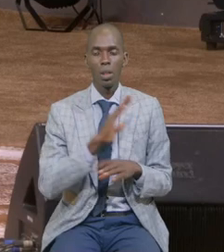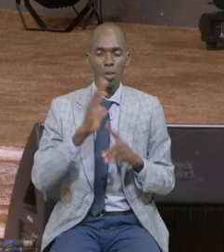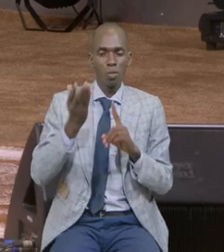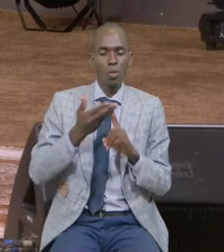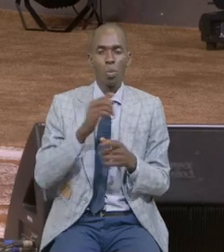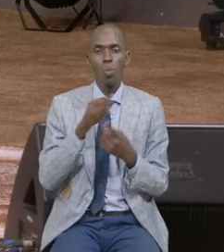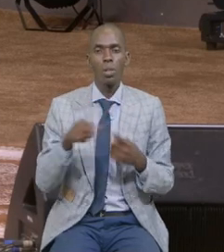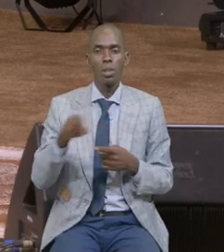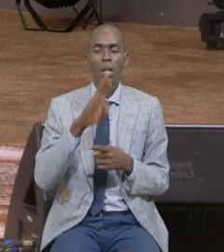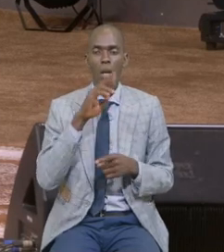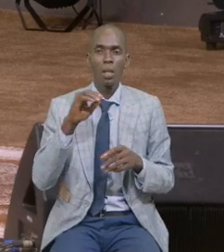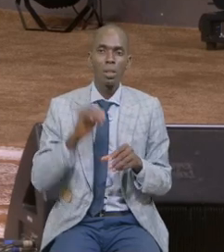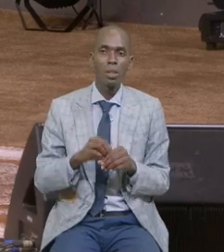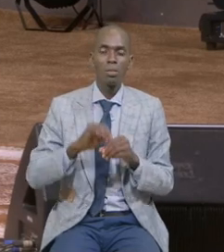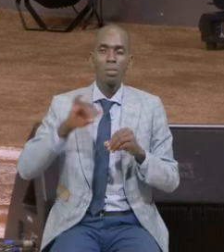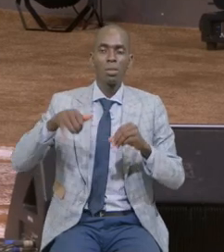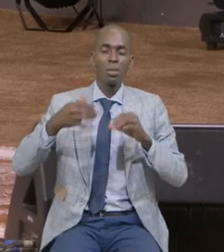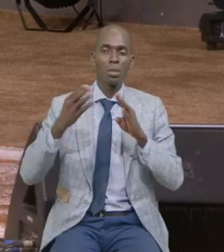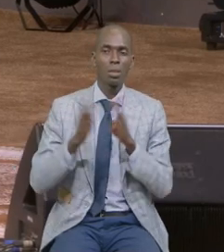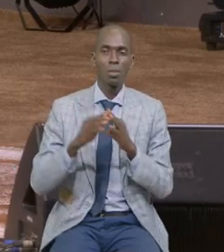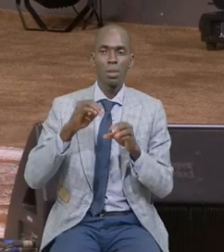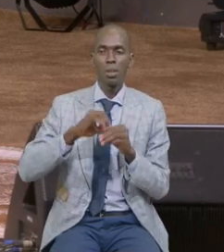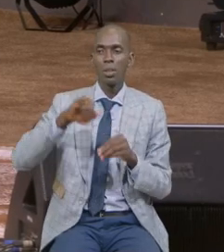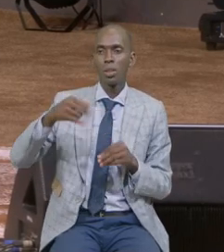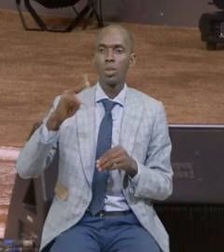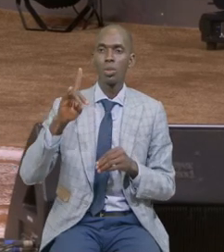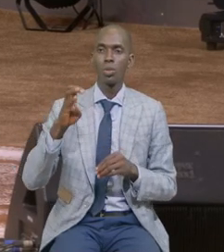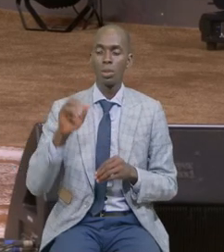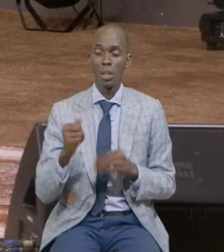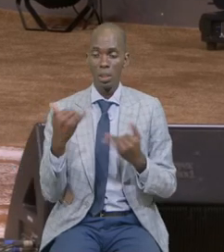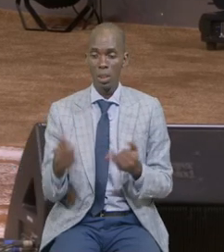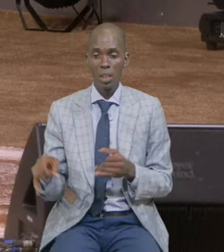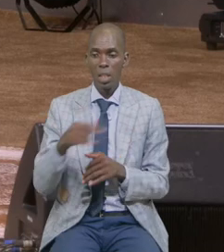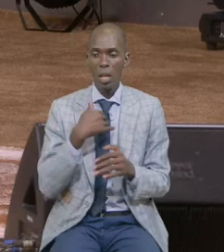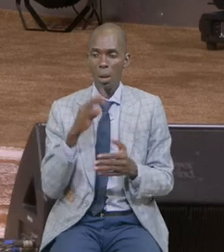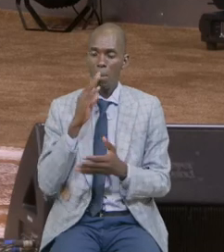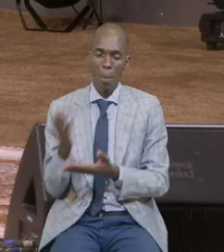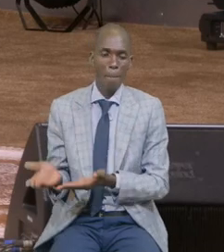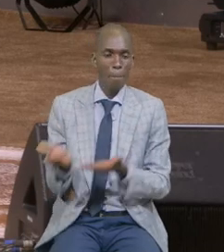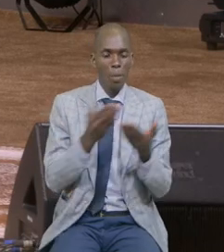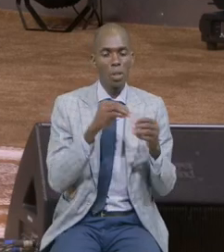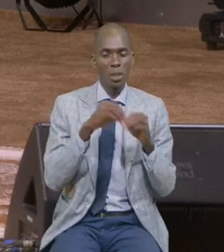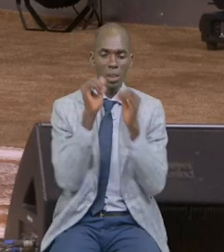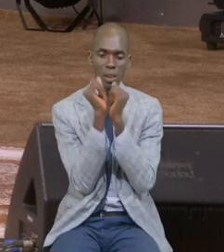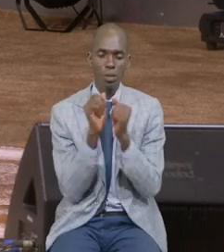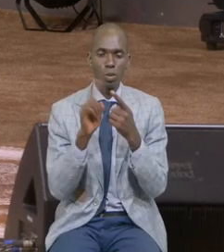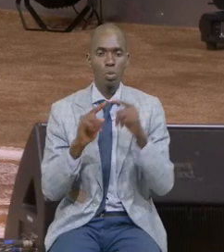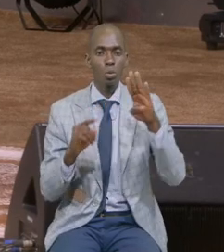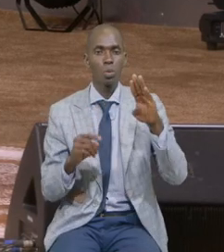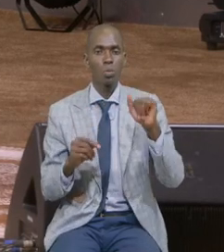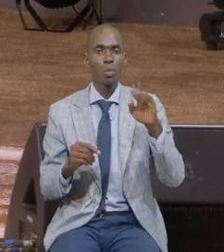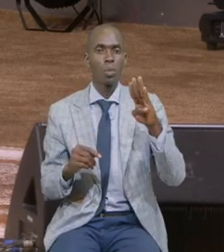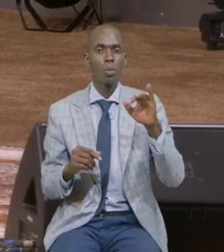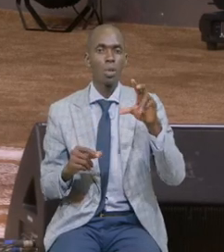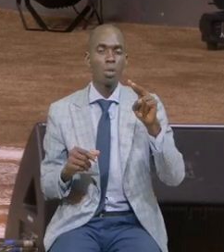Judea, they were not worshiping any idol. They had been carried to captivity in Babylon. And then the threats and